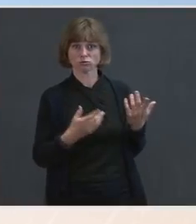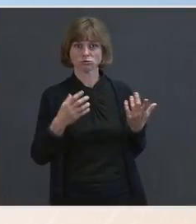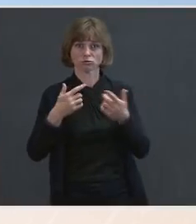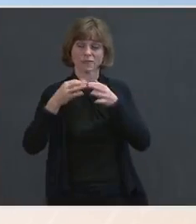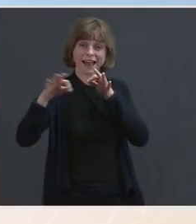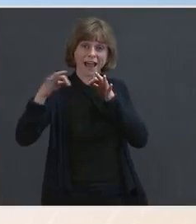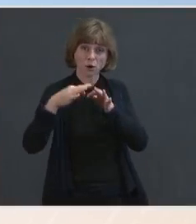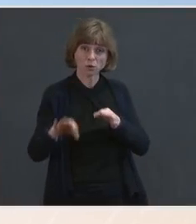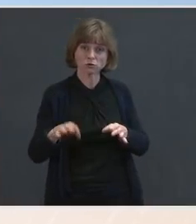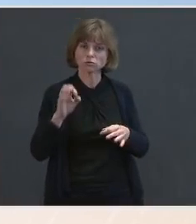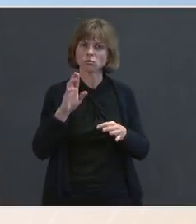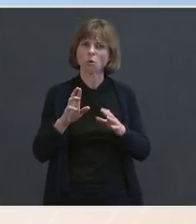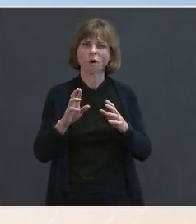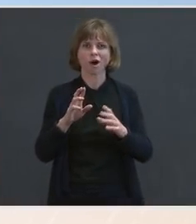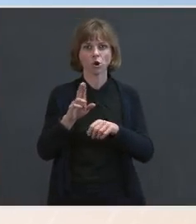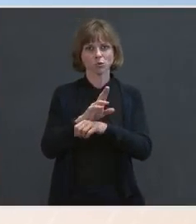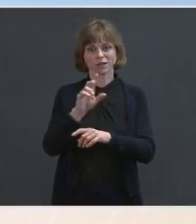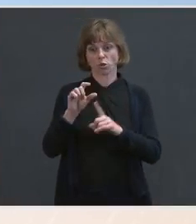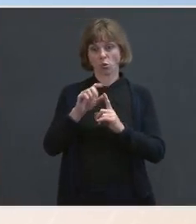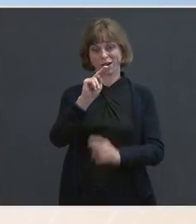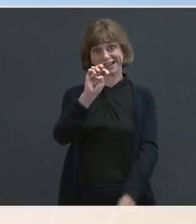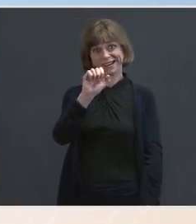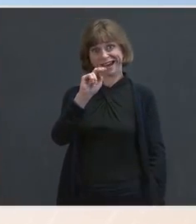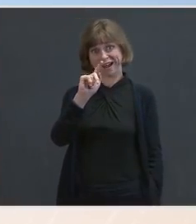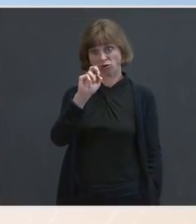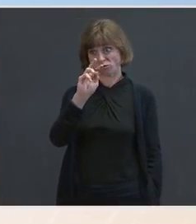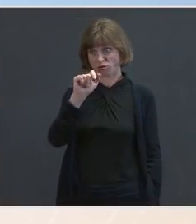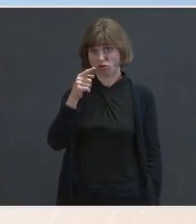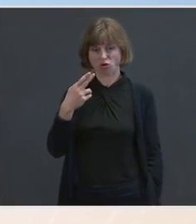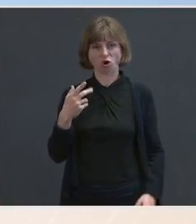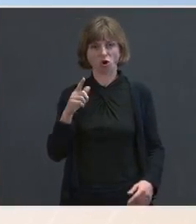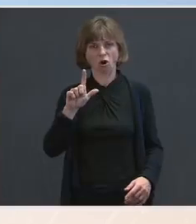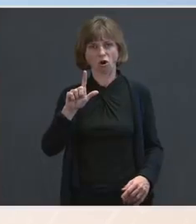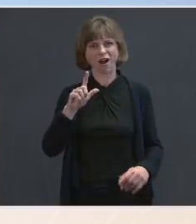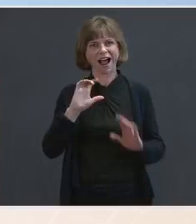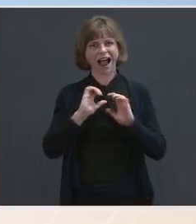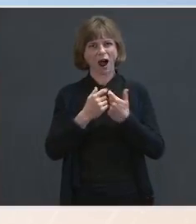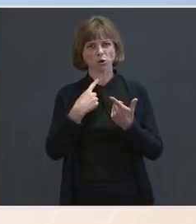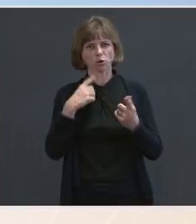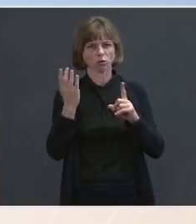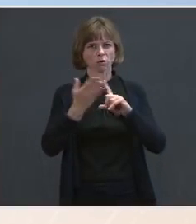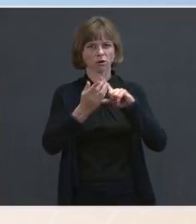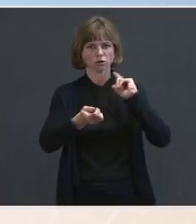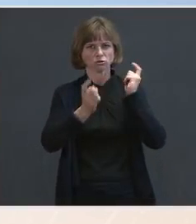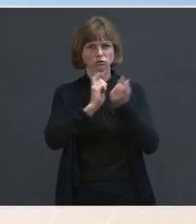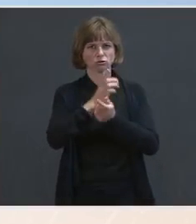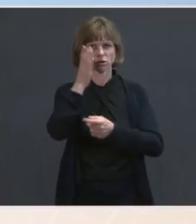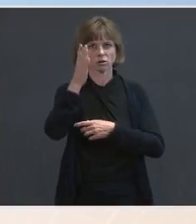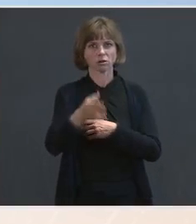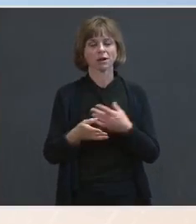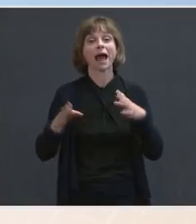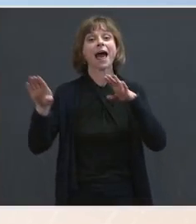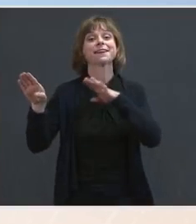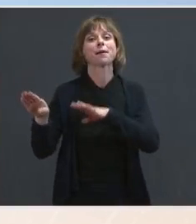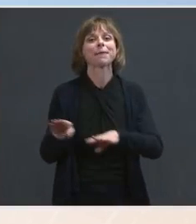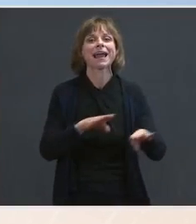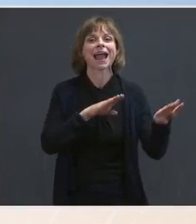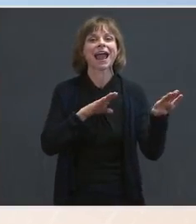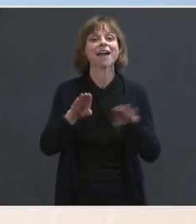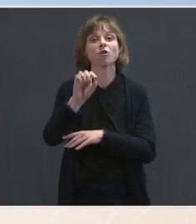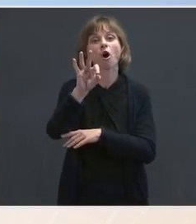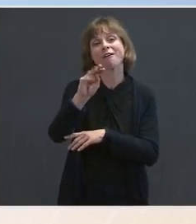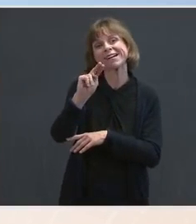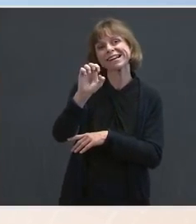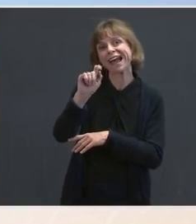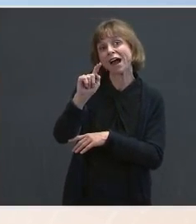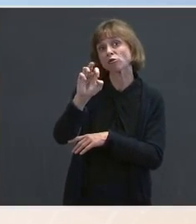to a Neanderthal help convince them to change course and get on board with your public health message? The behavior of a Neanderthal, just to be very